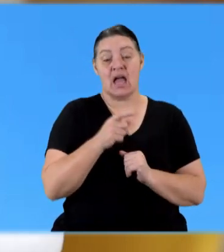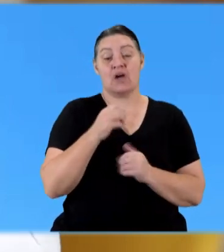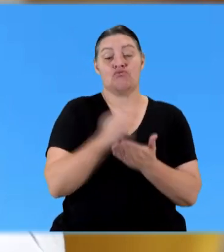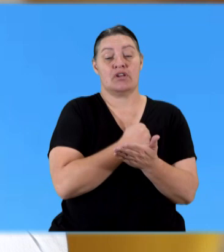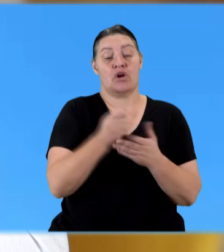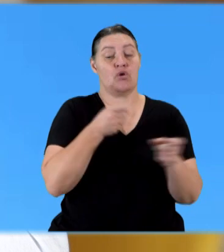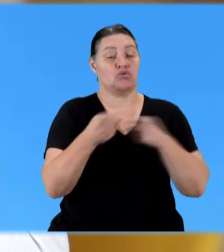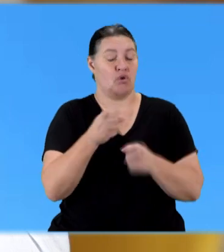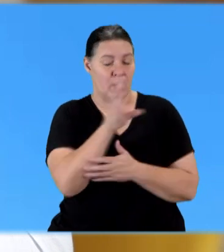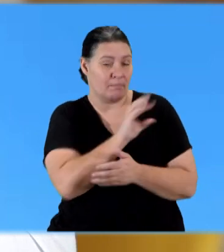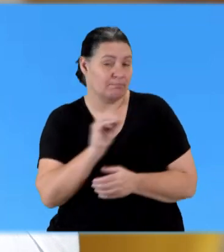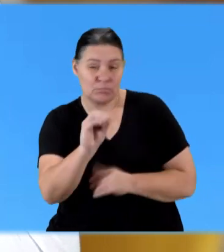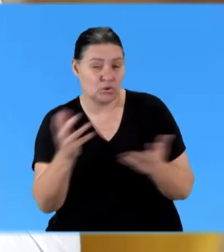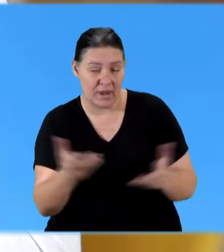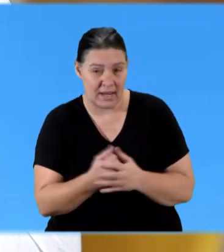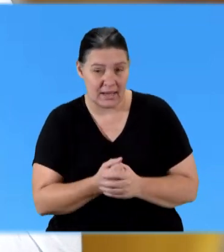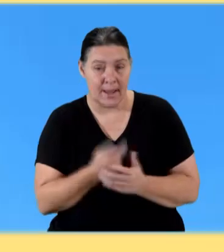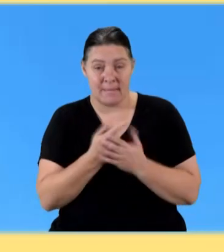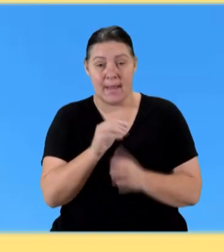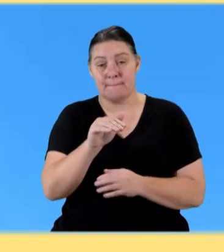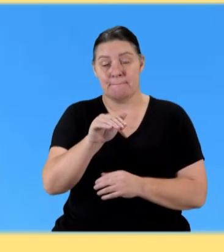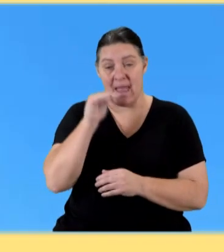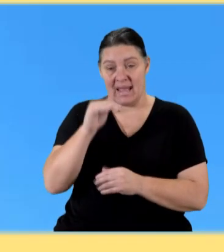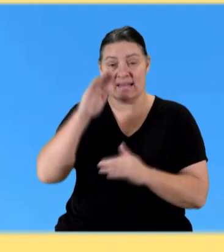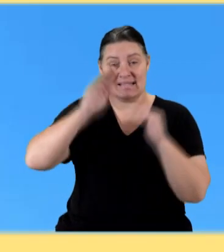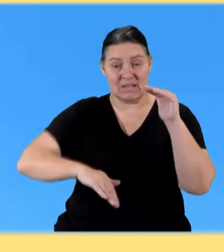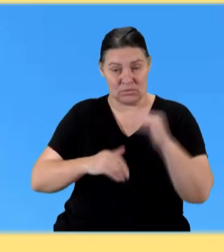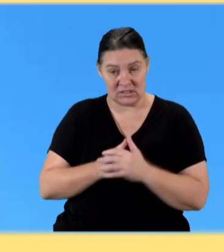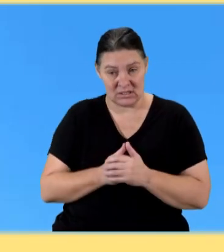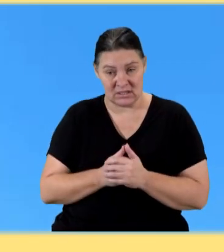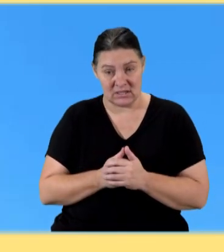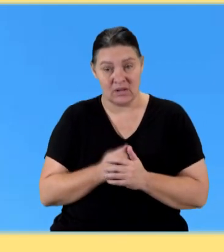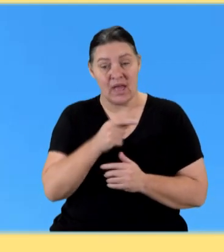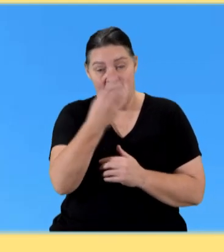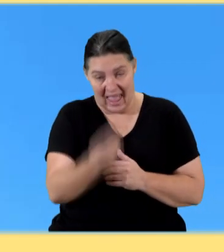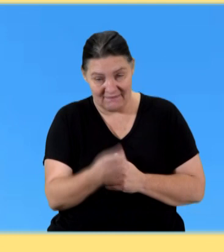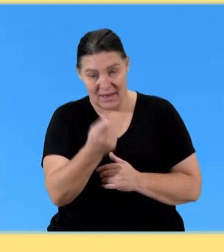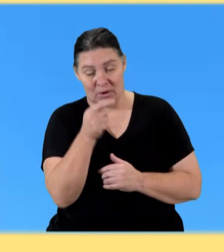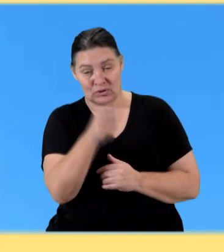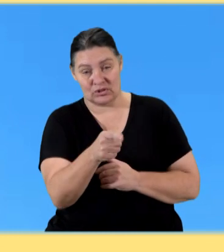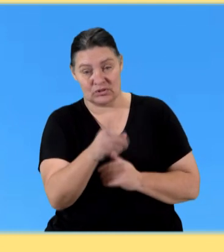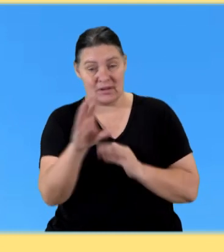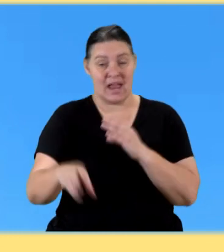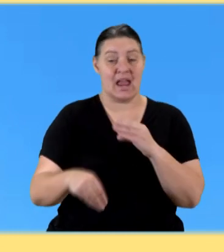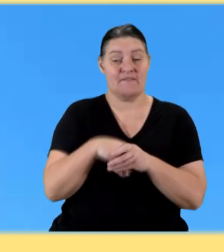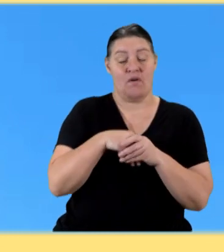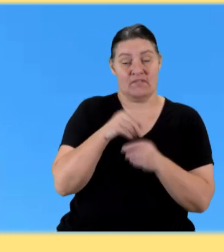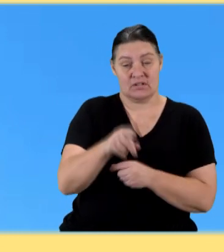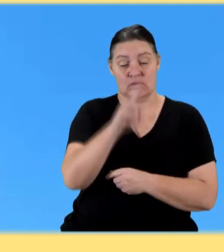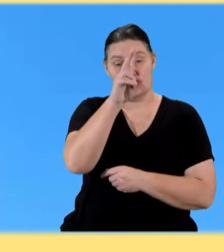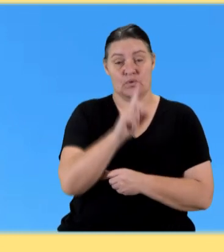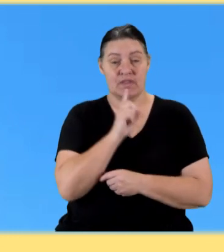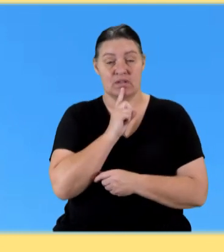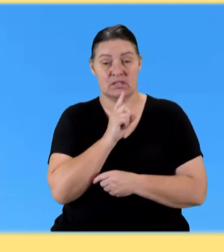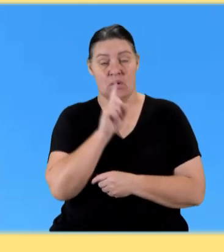creditors control. Where do I go then? I go to my bank and discount. There is an amount that has been included in